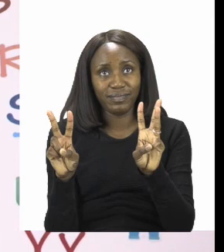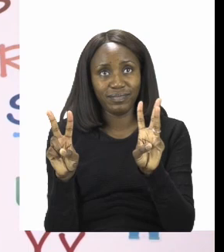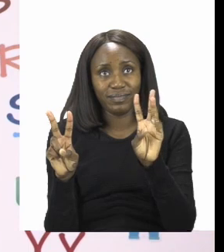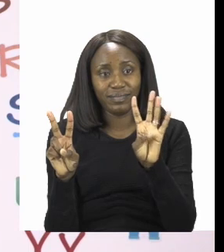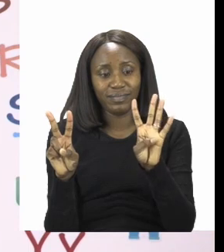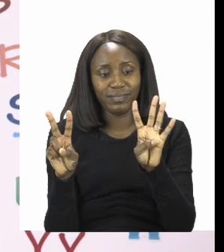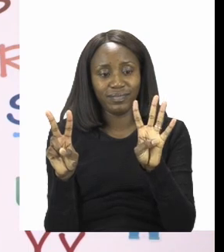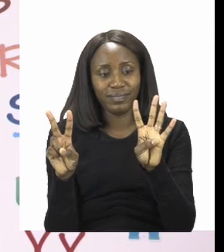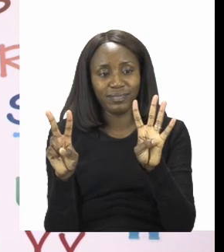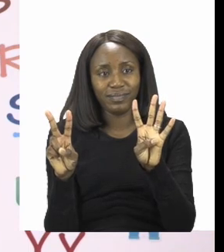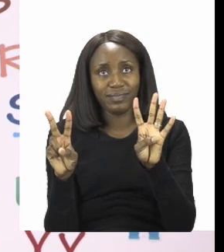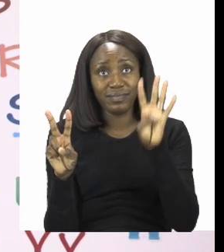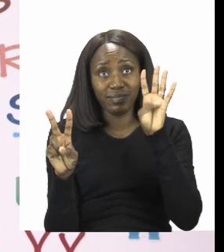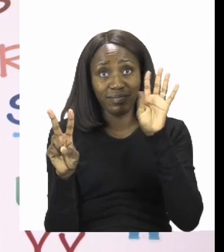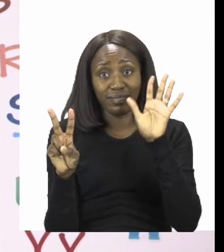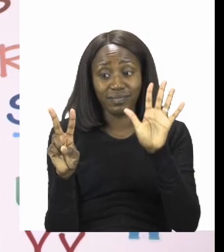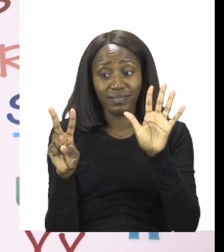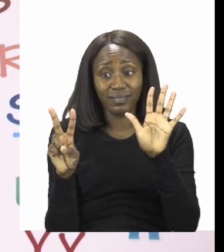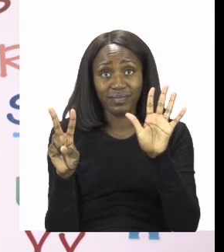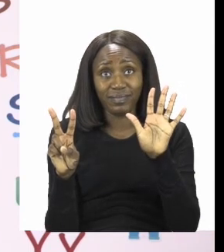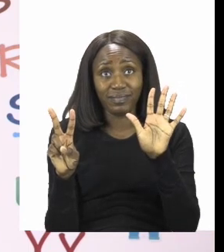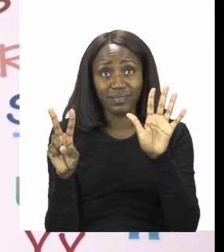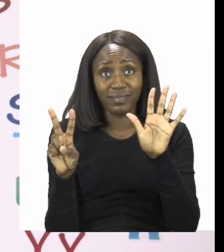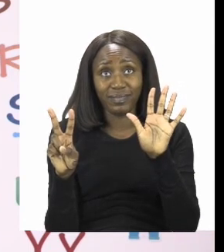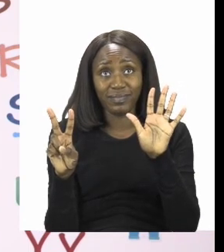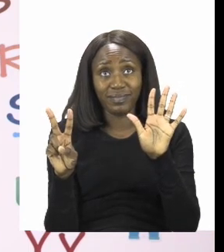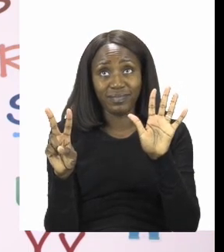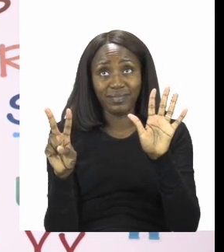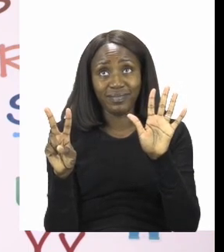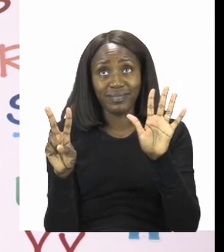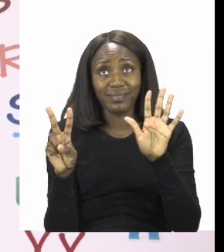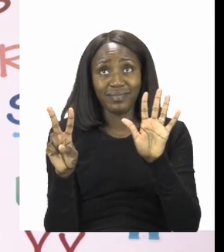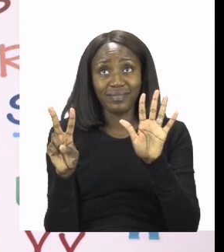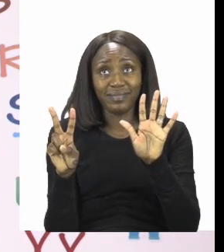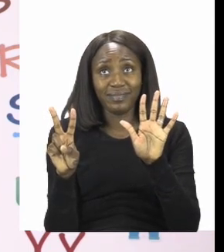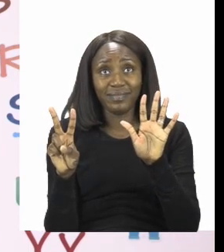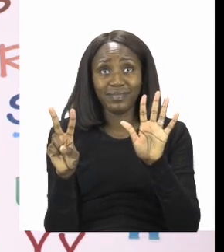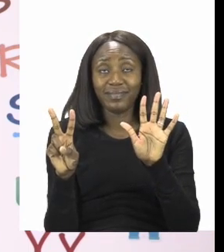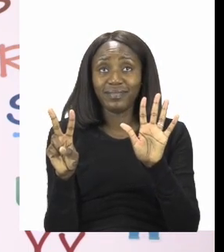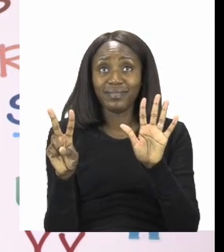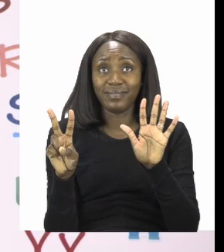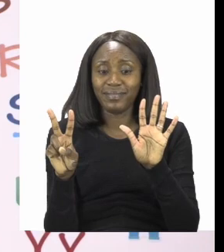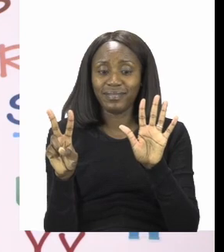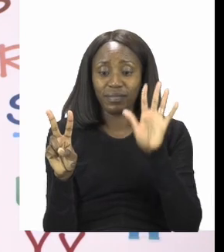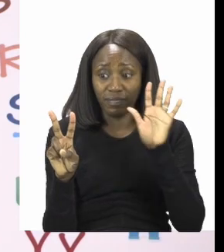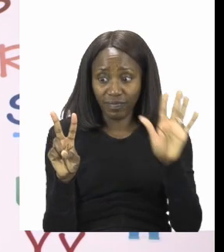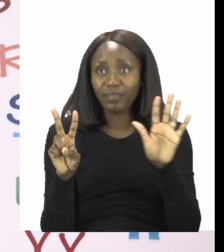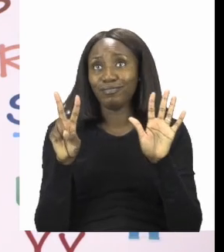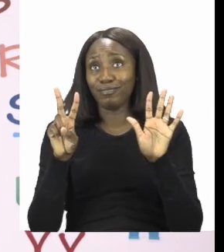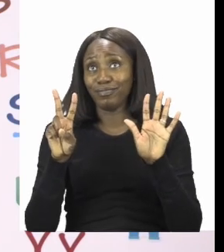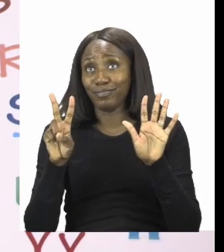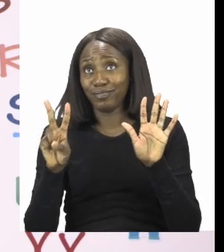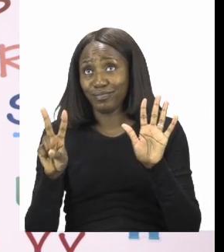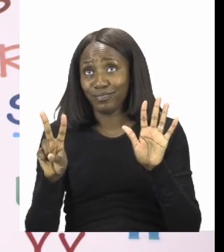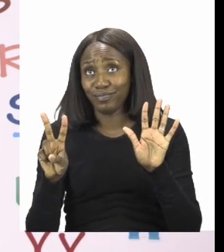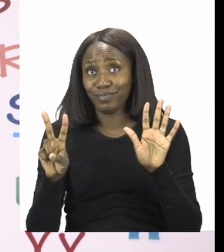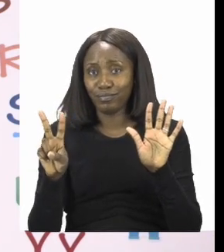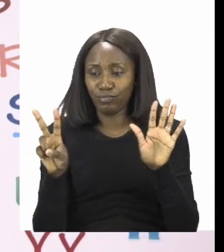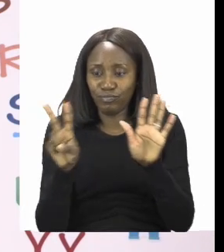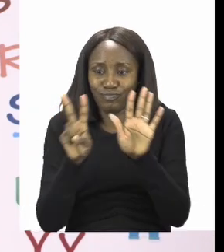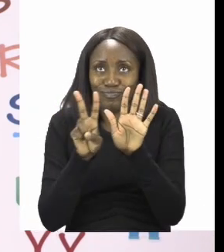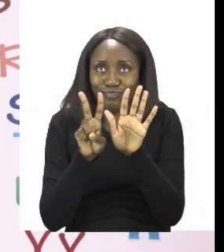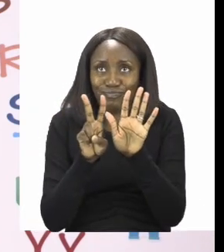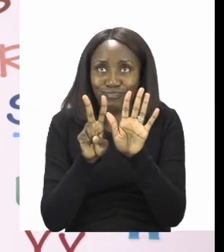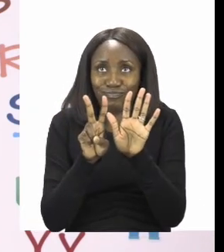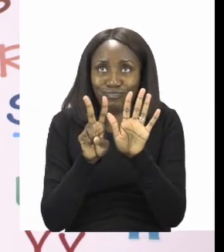3, 4, 5. So we have put 5 counters, and if we count everything,